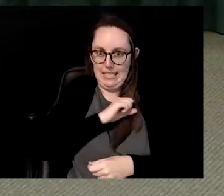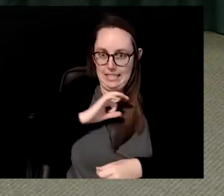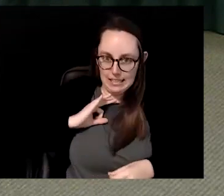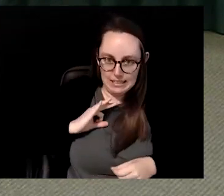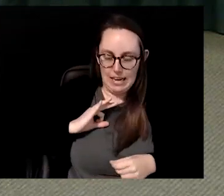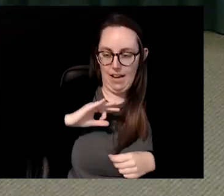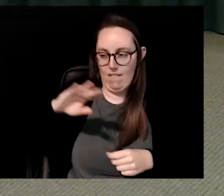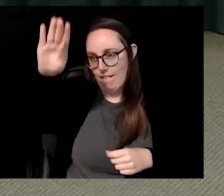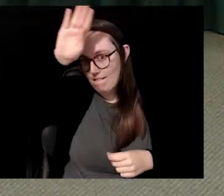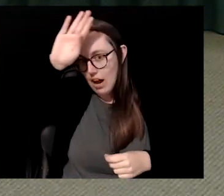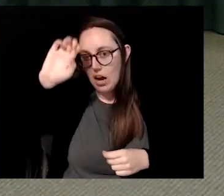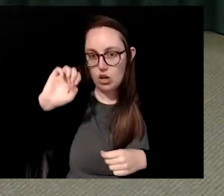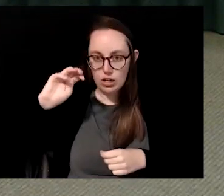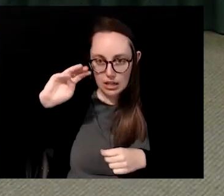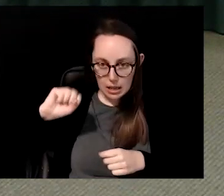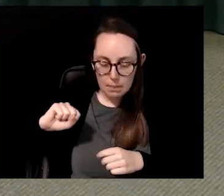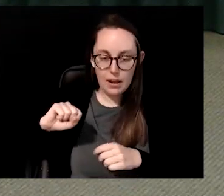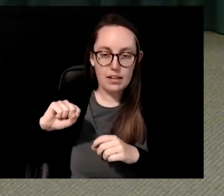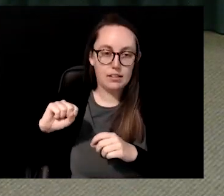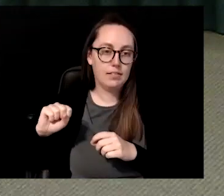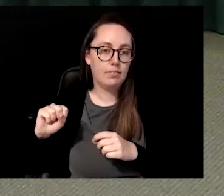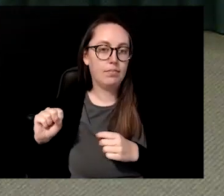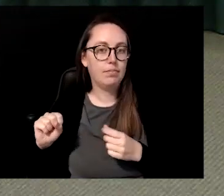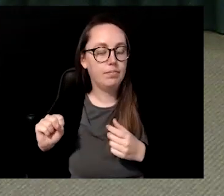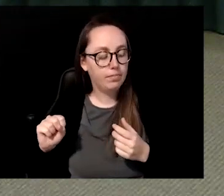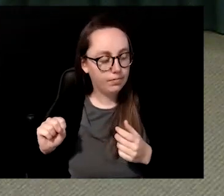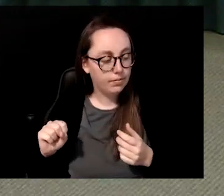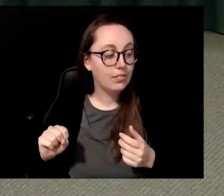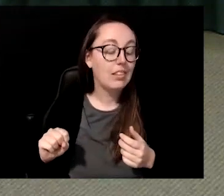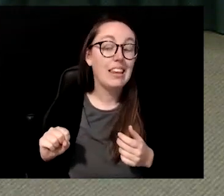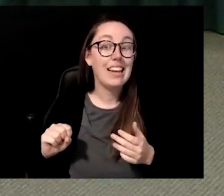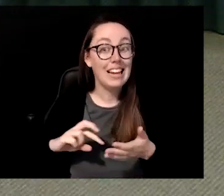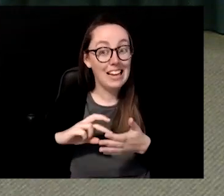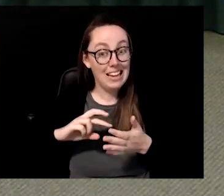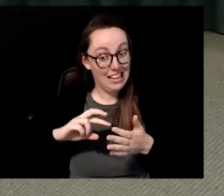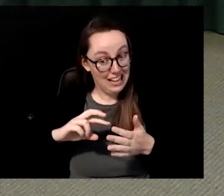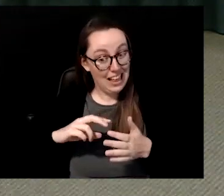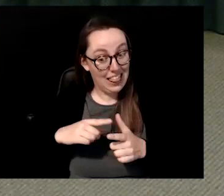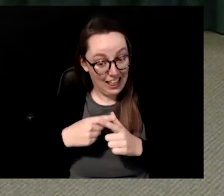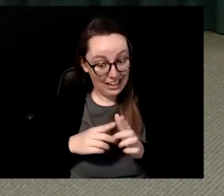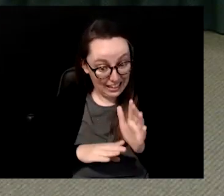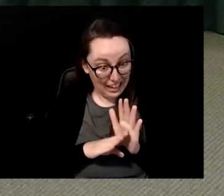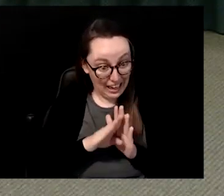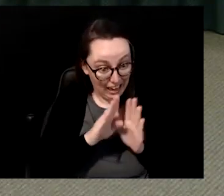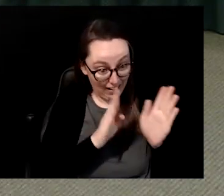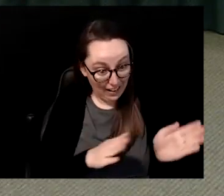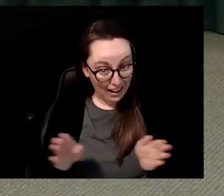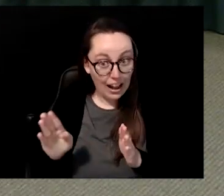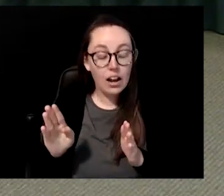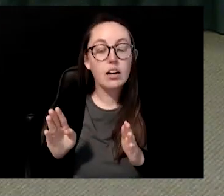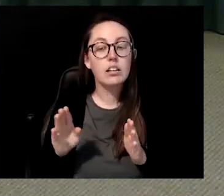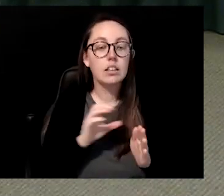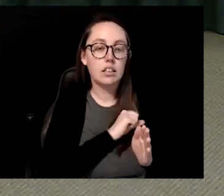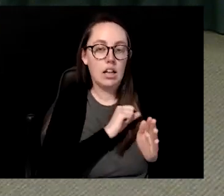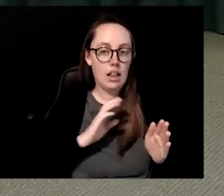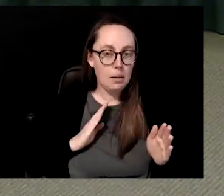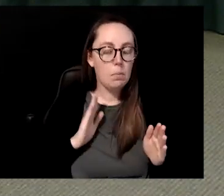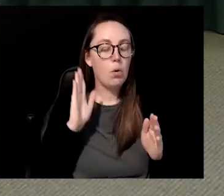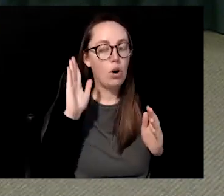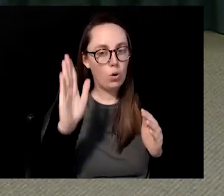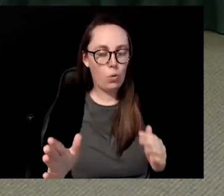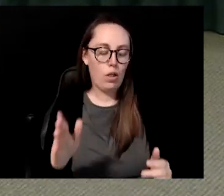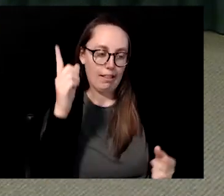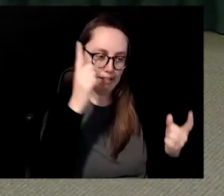capability where select for consideration by September 2023. this has made a motion to direct the